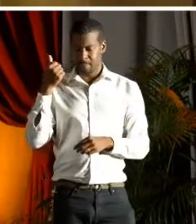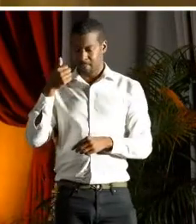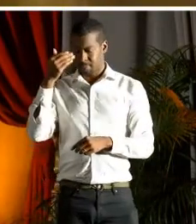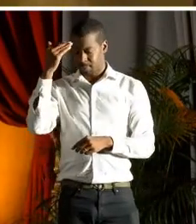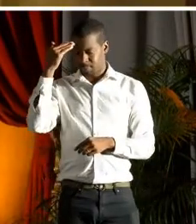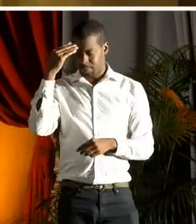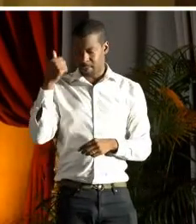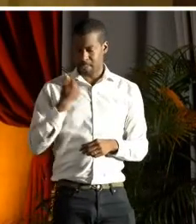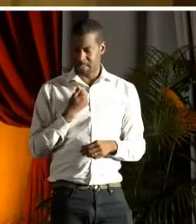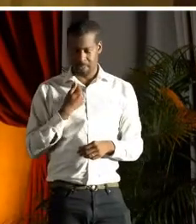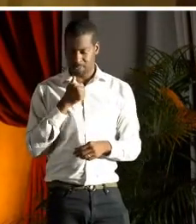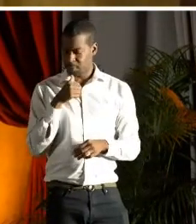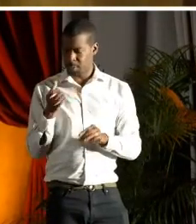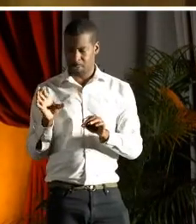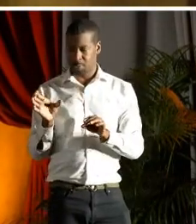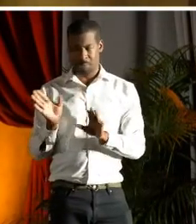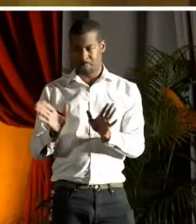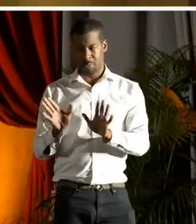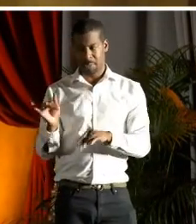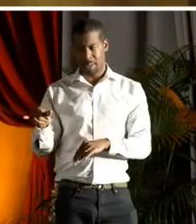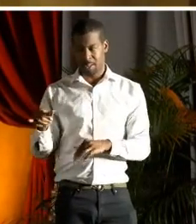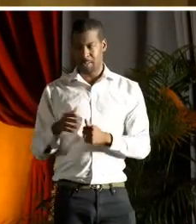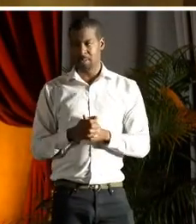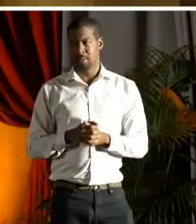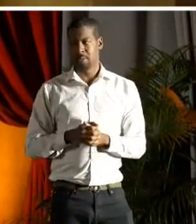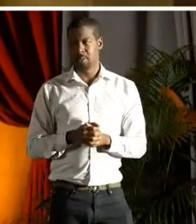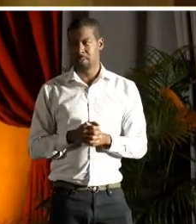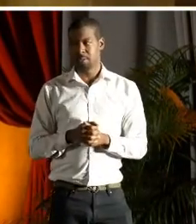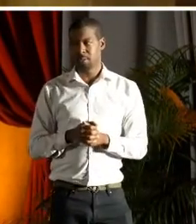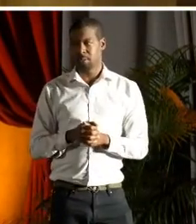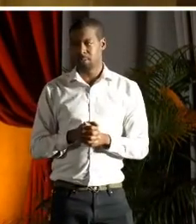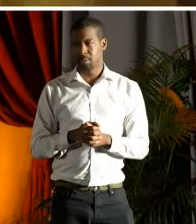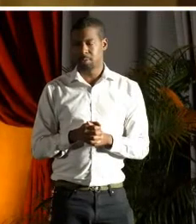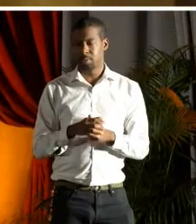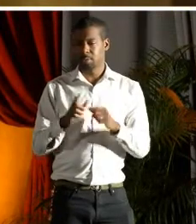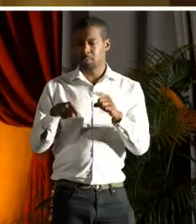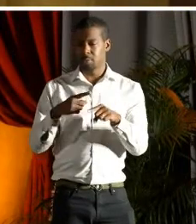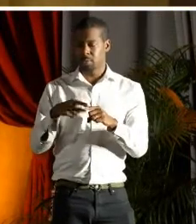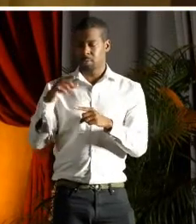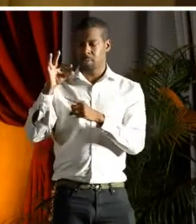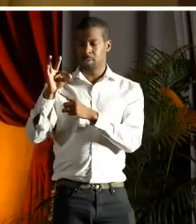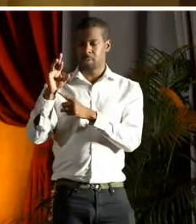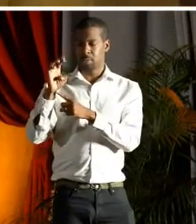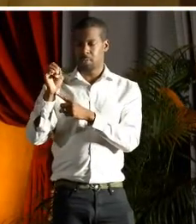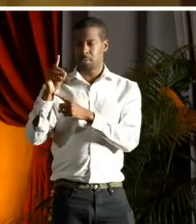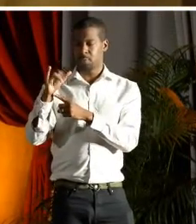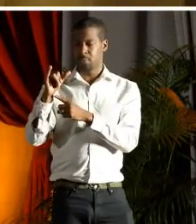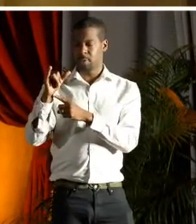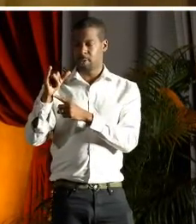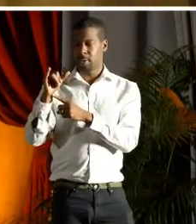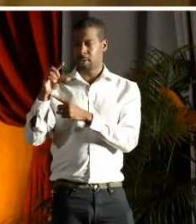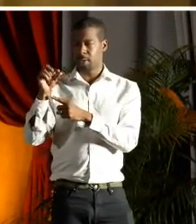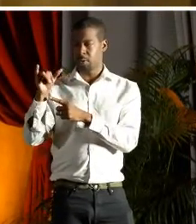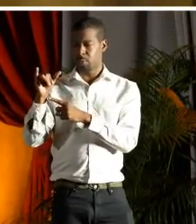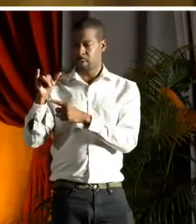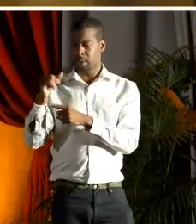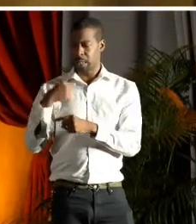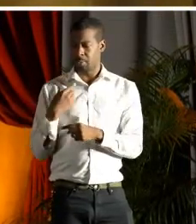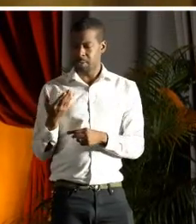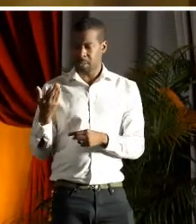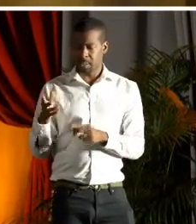to don't do that. When Freddie Gray was murdered and I was in a room with people,